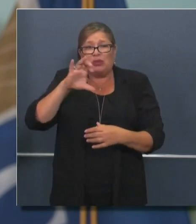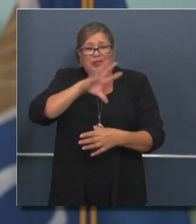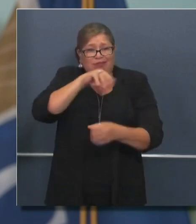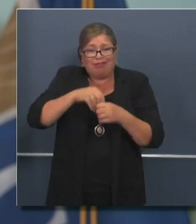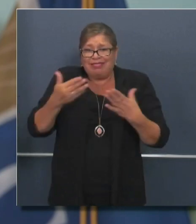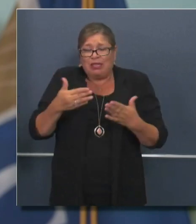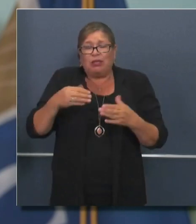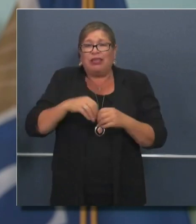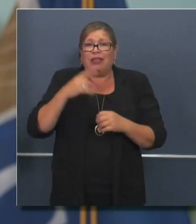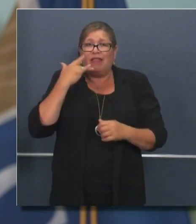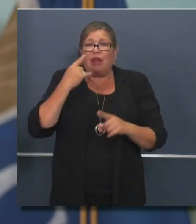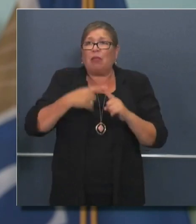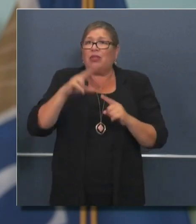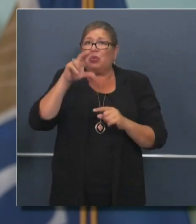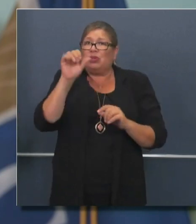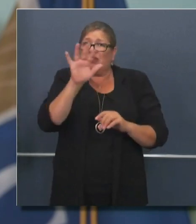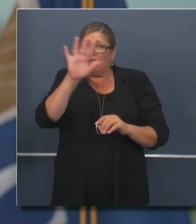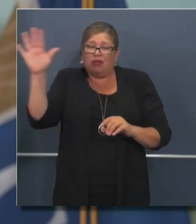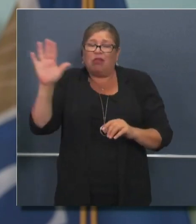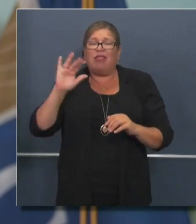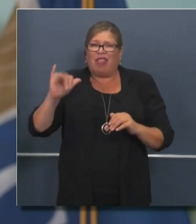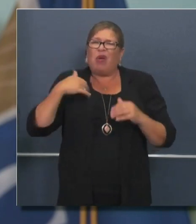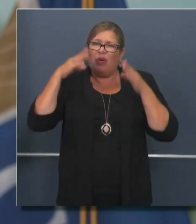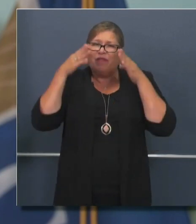the nation. Bill Willen, LA Times.